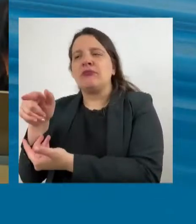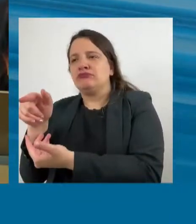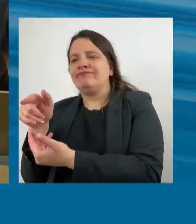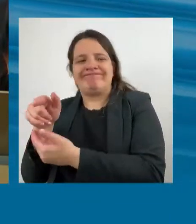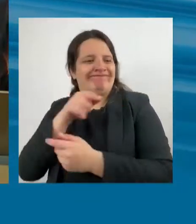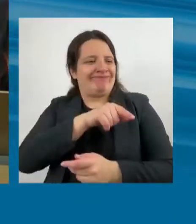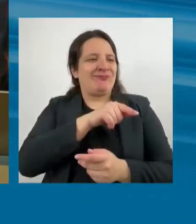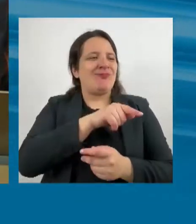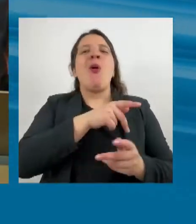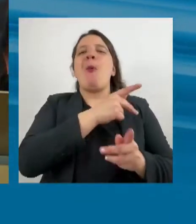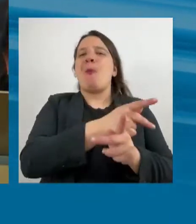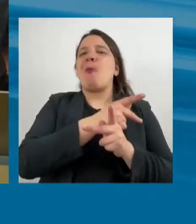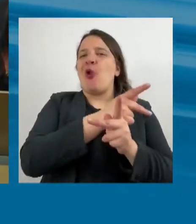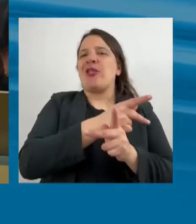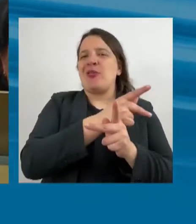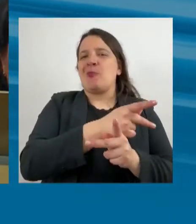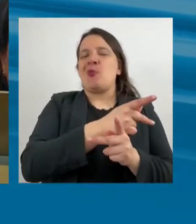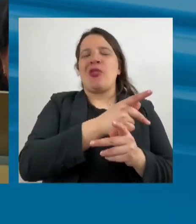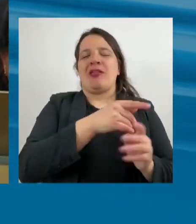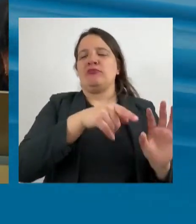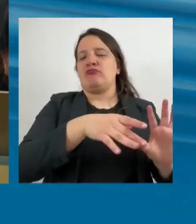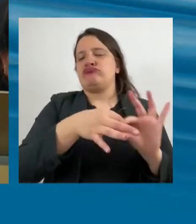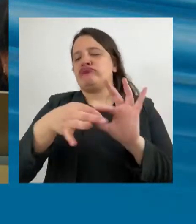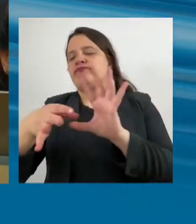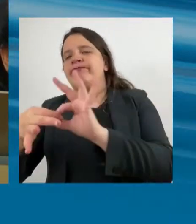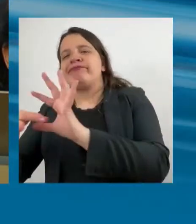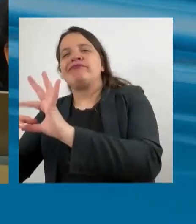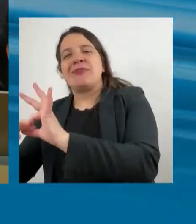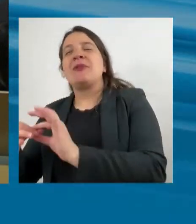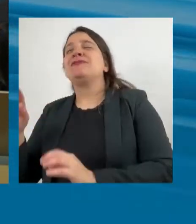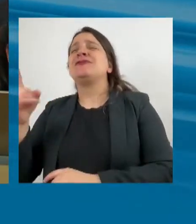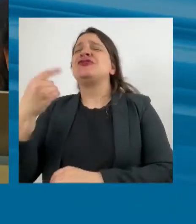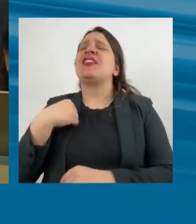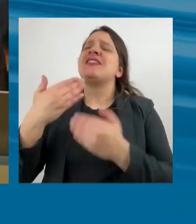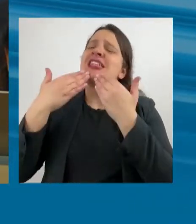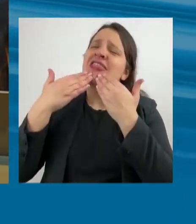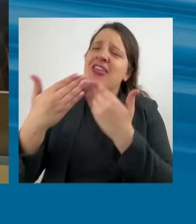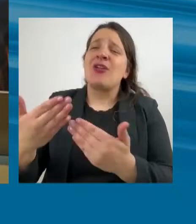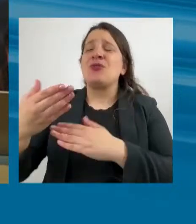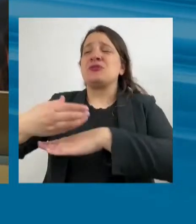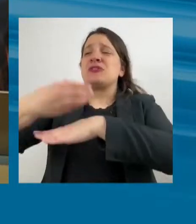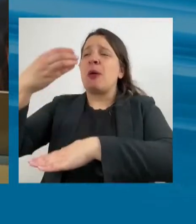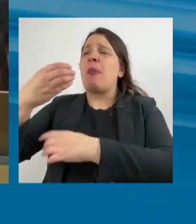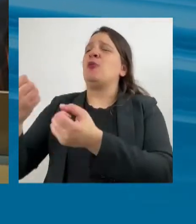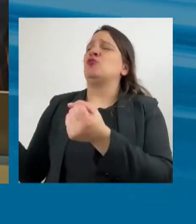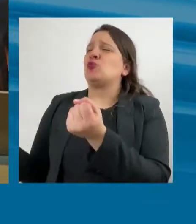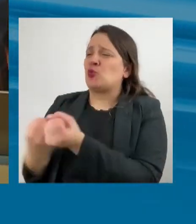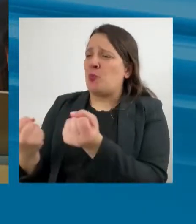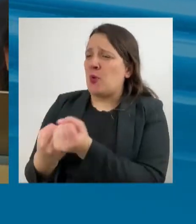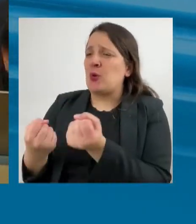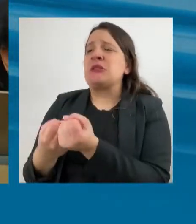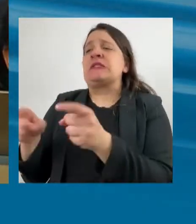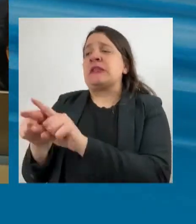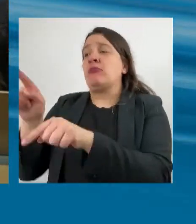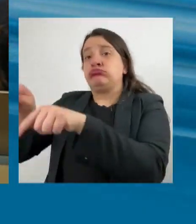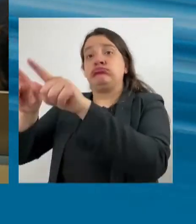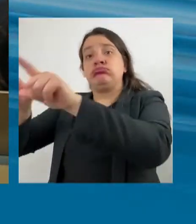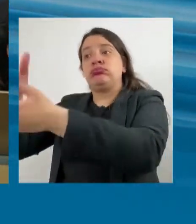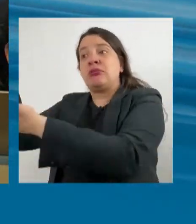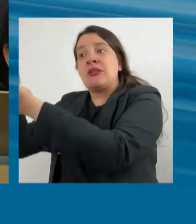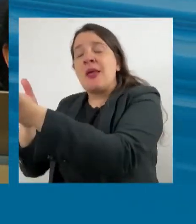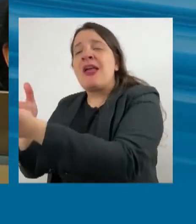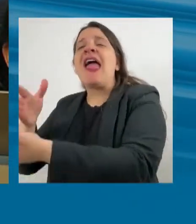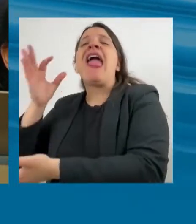of the construction of the care policy. I would like to take this occasion to thank ECLAC for their support, especially the Division